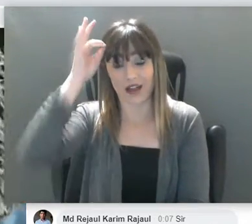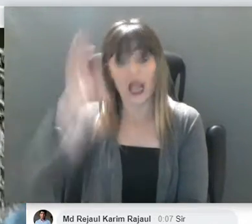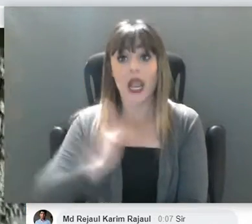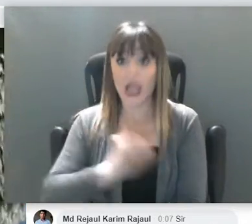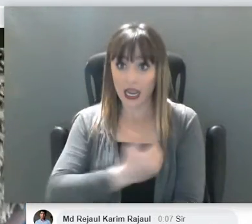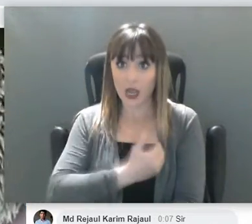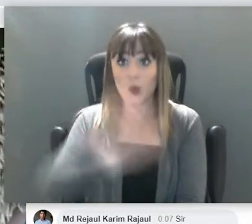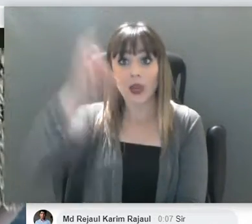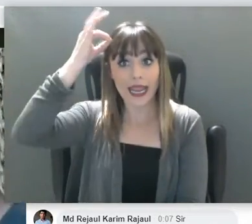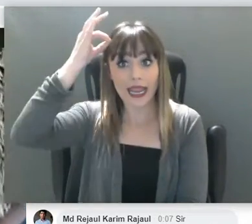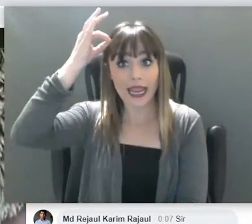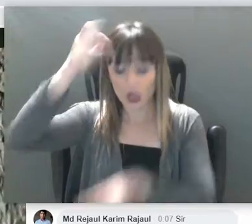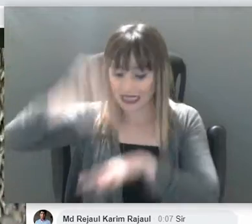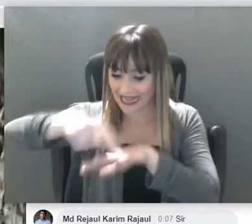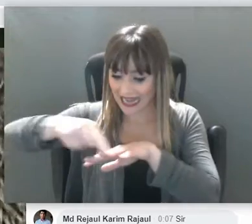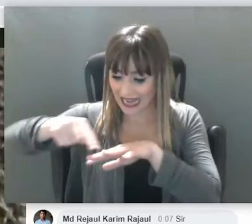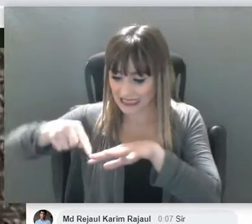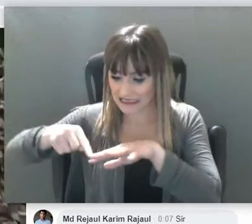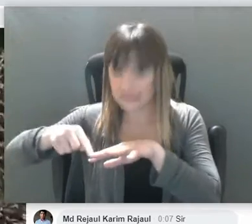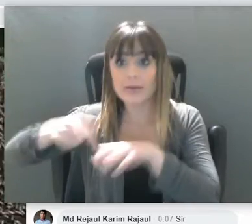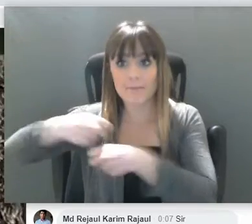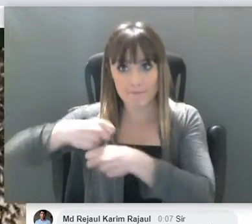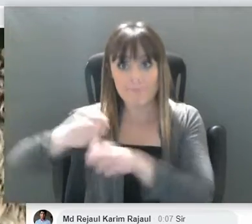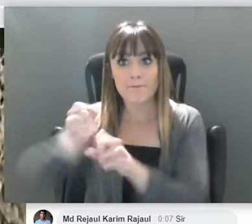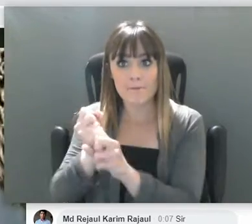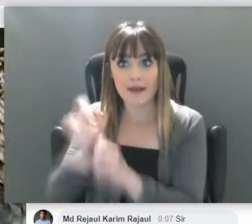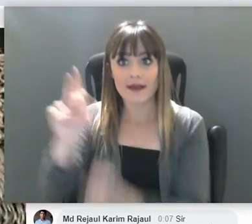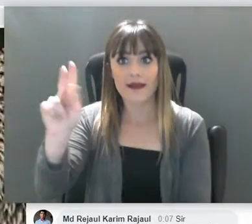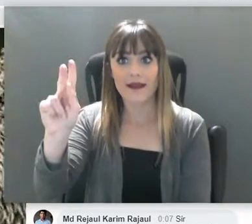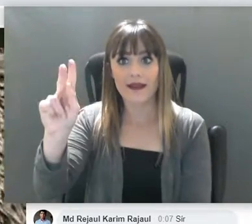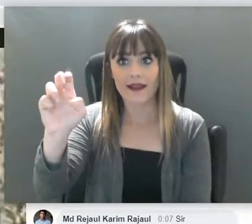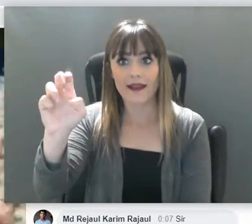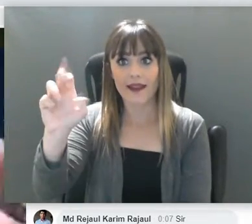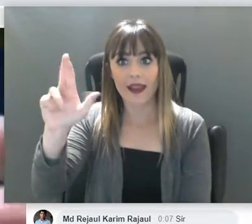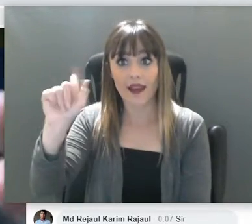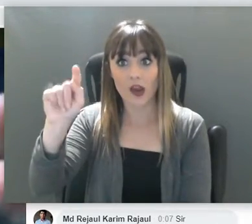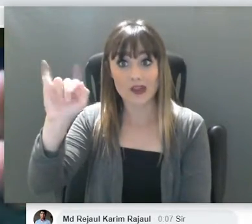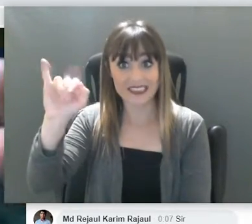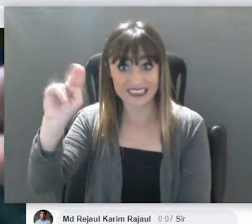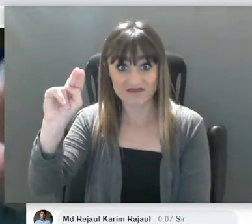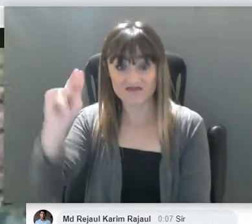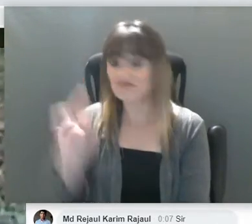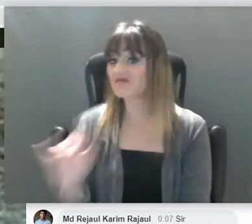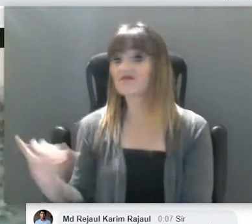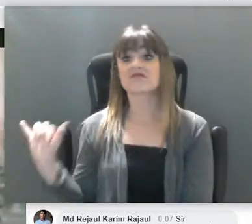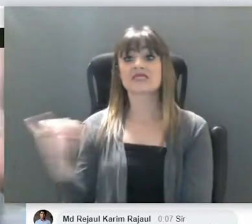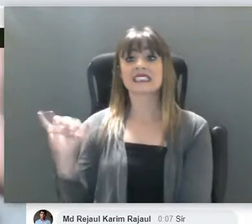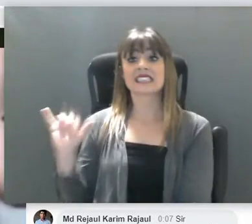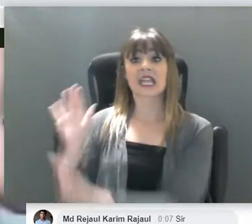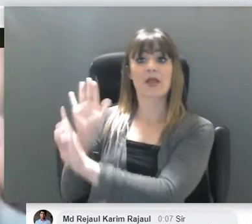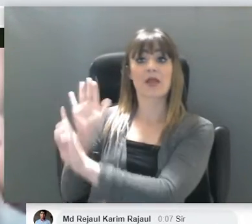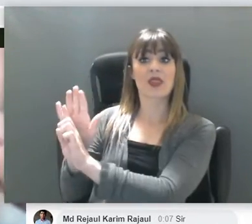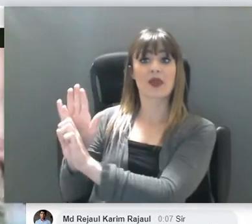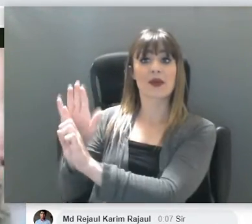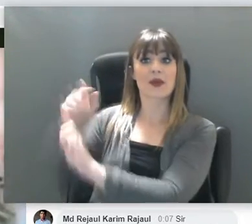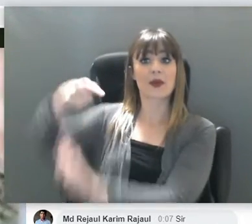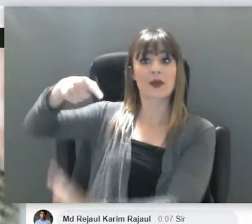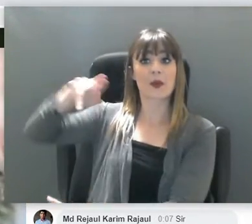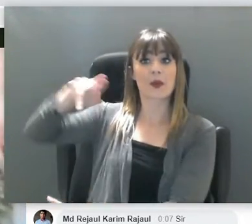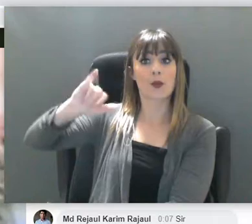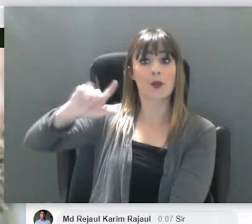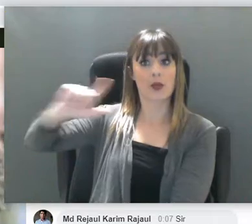keratin, so are those little quills. And I brought with me something else that a lot of you guys might recognize. This is an